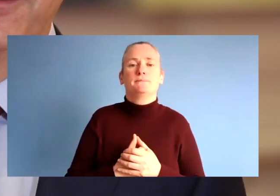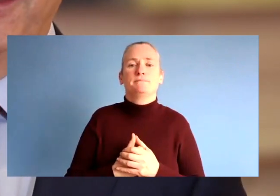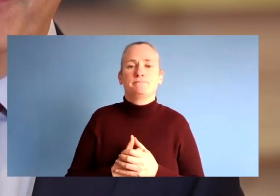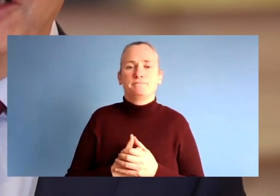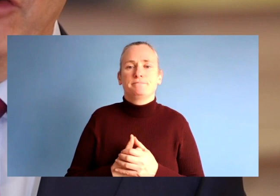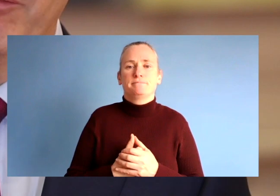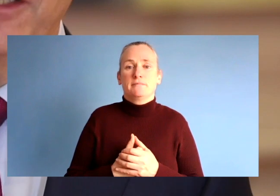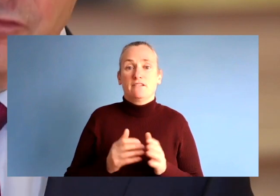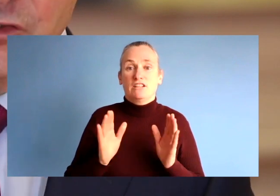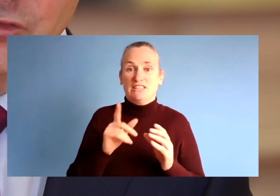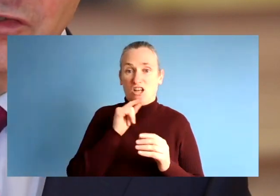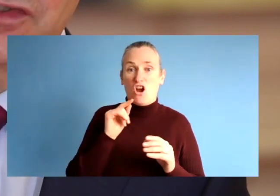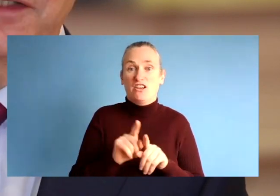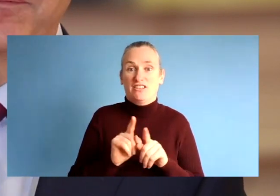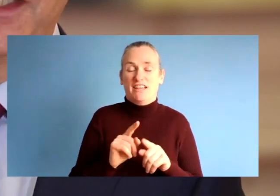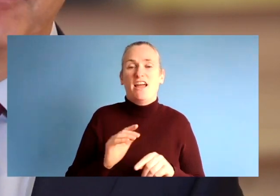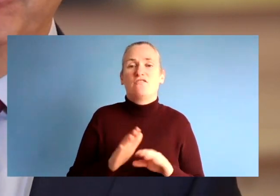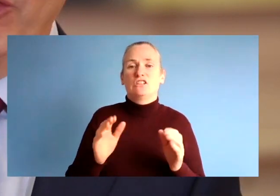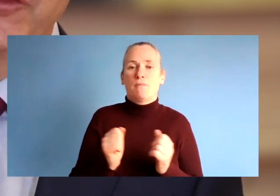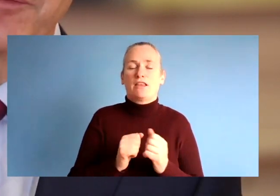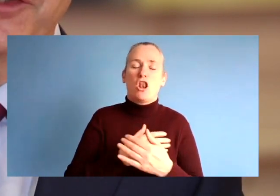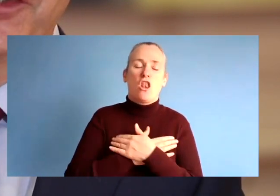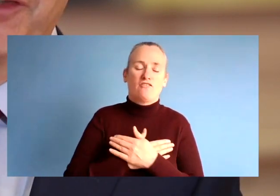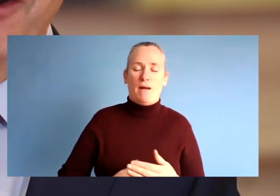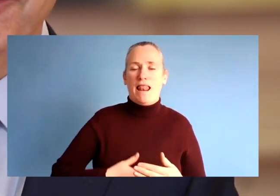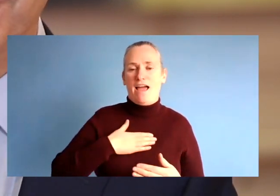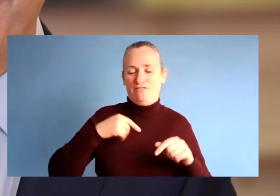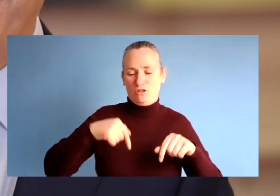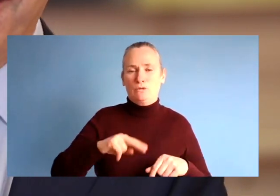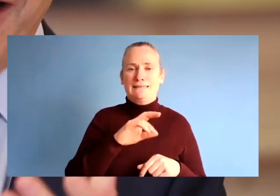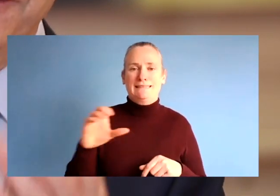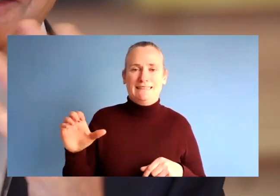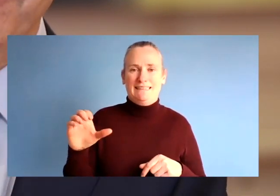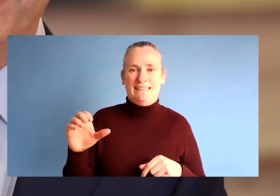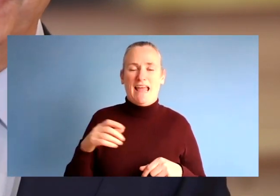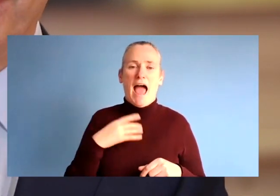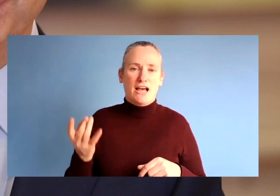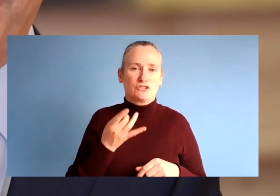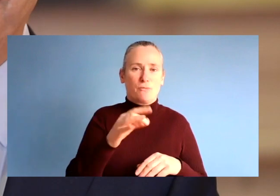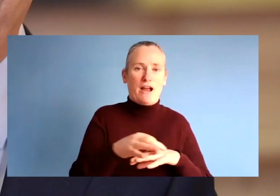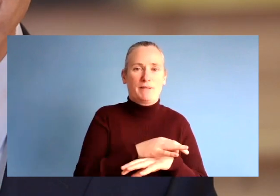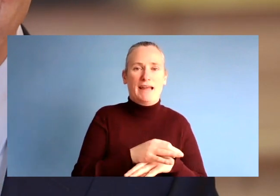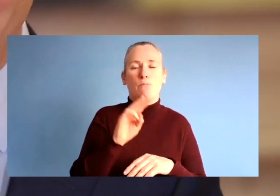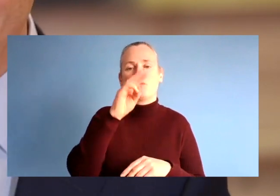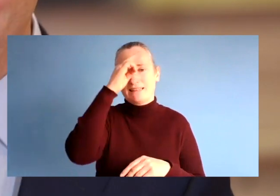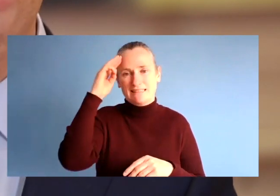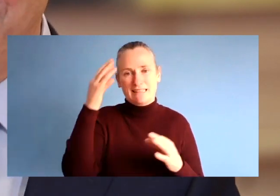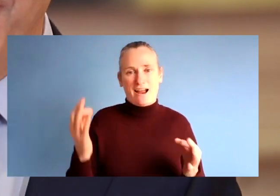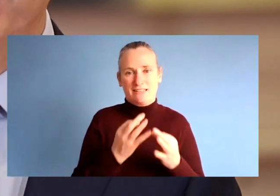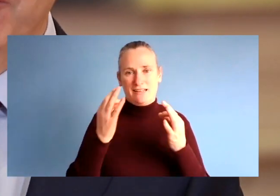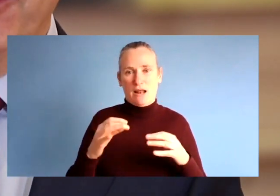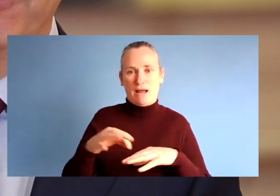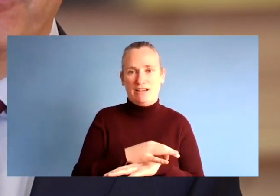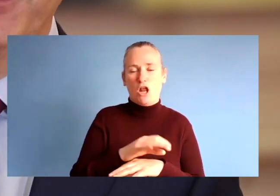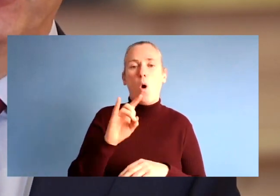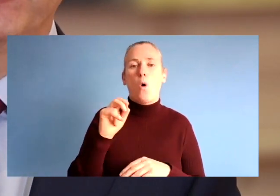earlier, I met the love of my life in UCC, proposed in the President's garden and got married in the Honan Chapel many years later. It